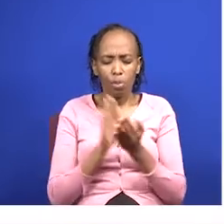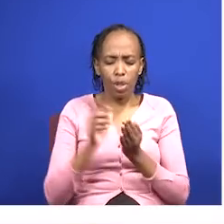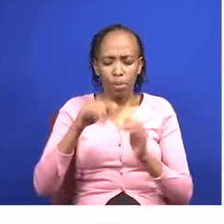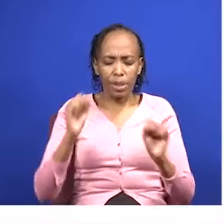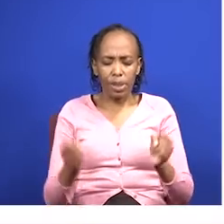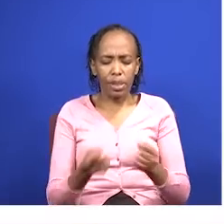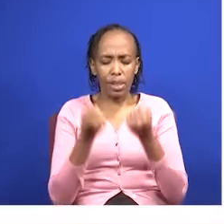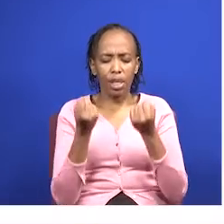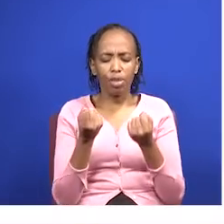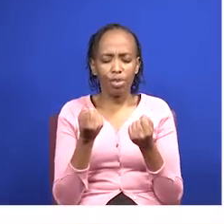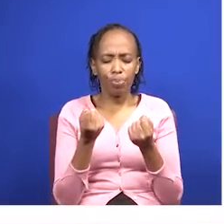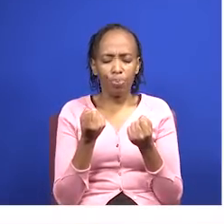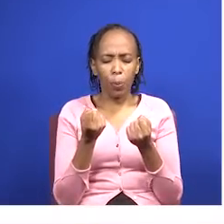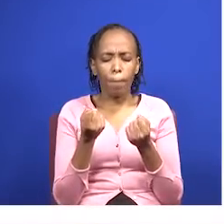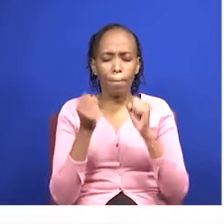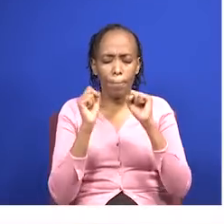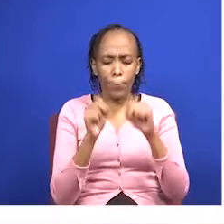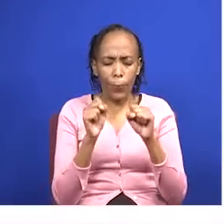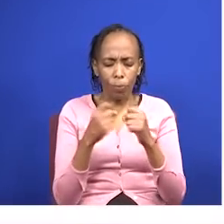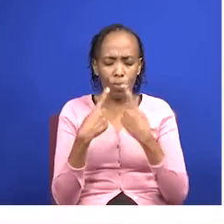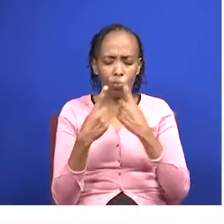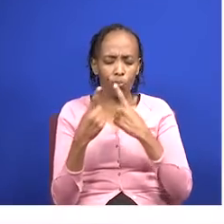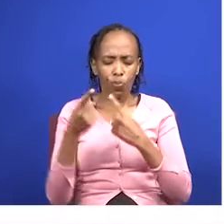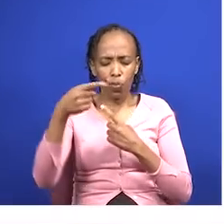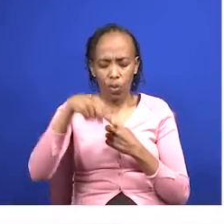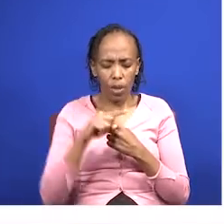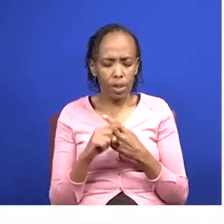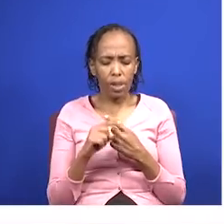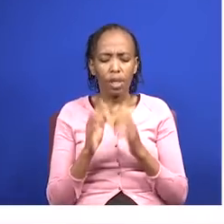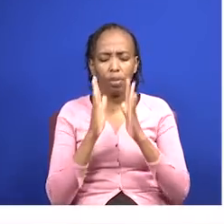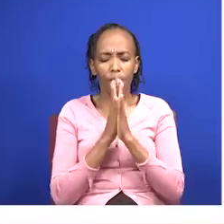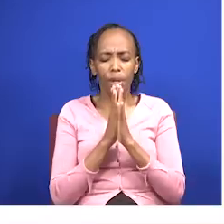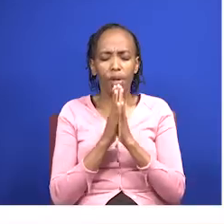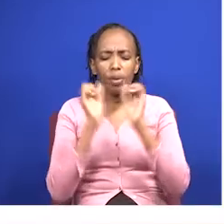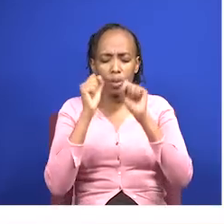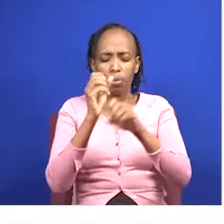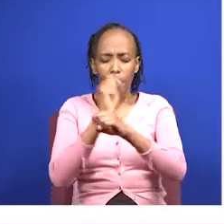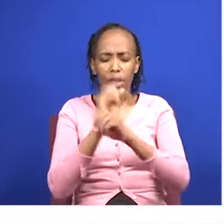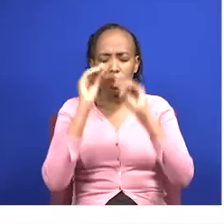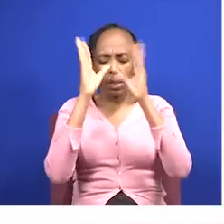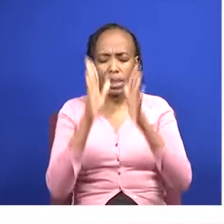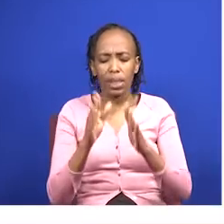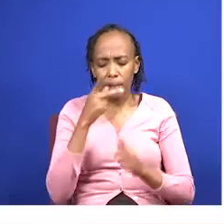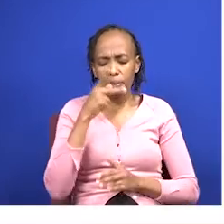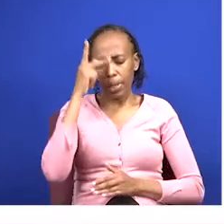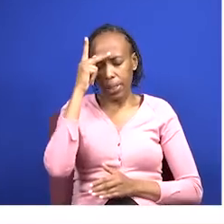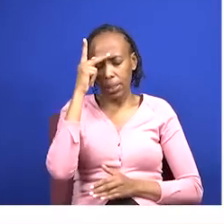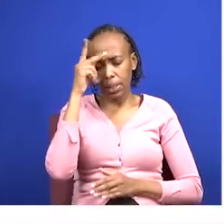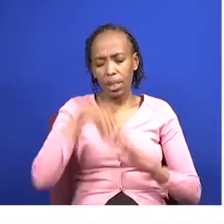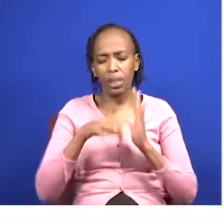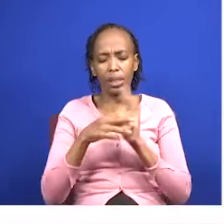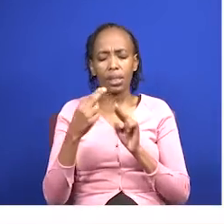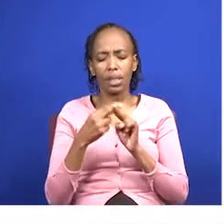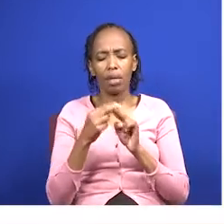may you keep us safe. May you please speak to us. And I pray that you may protect our teachers and our